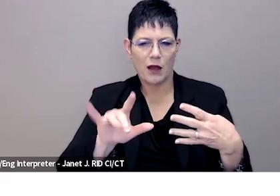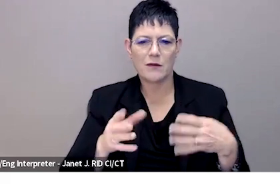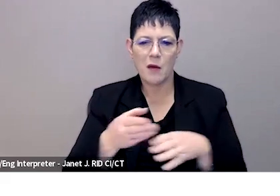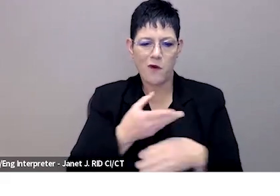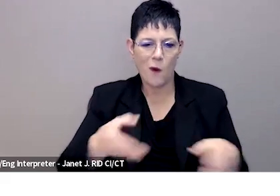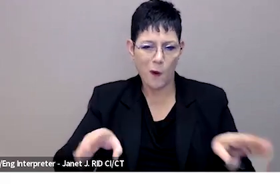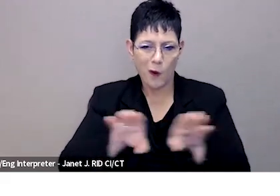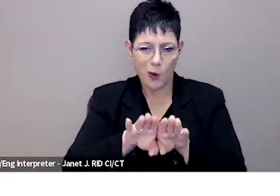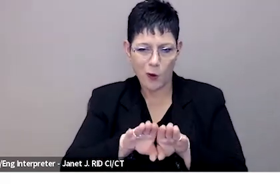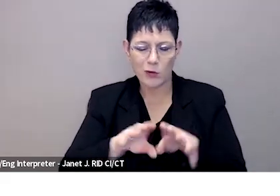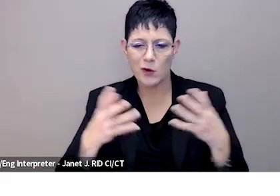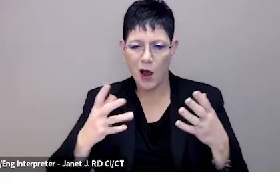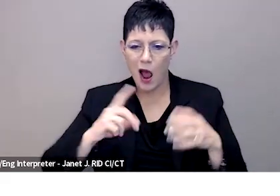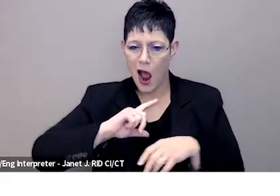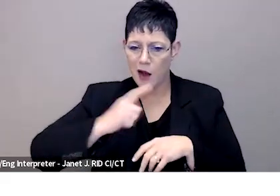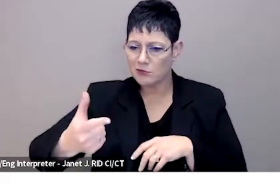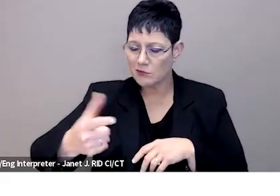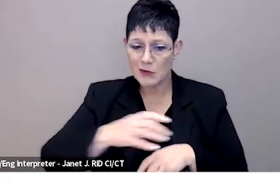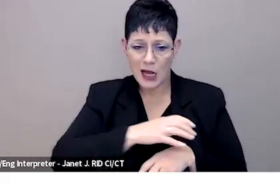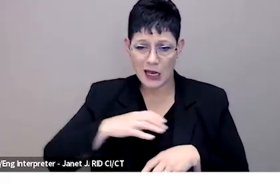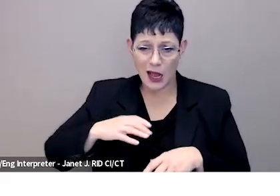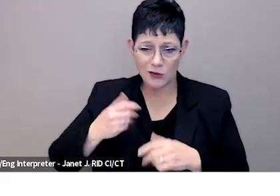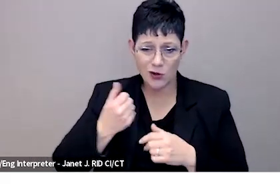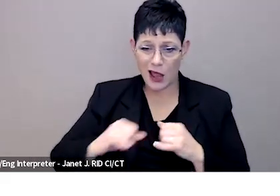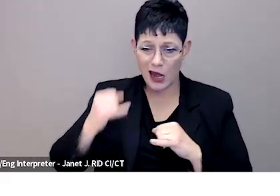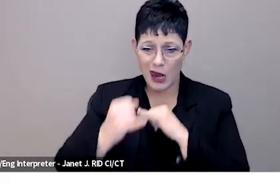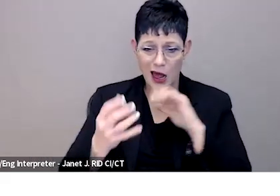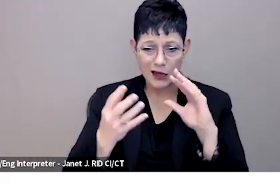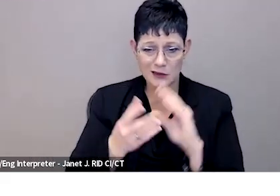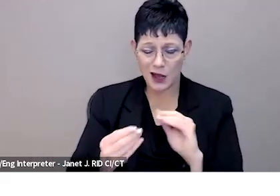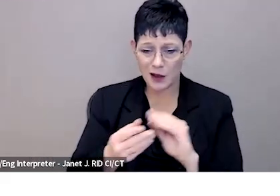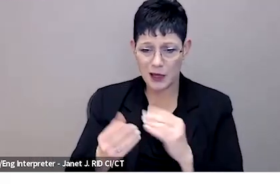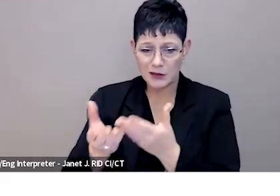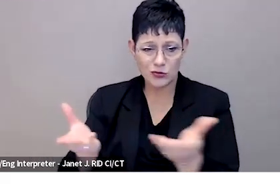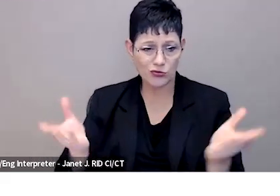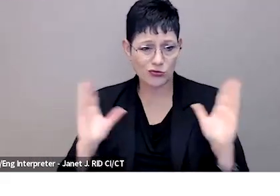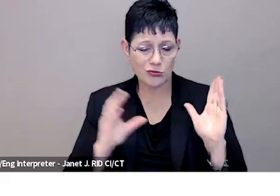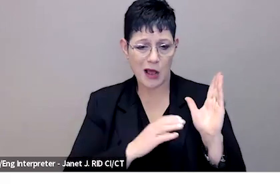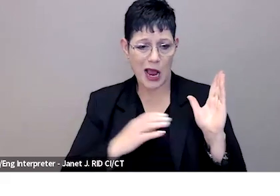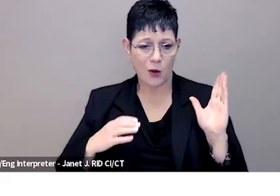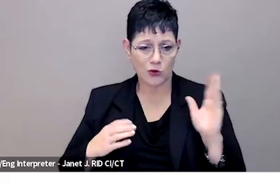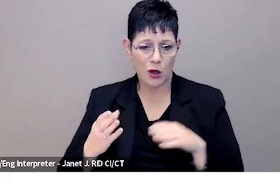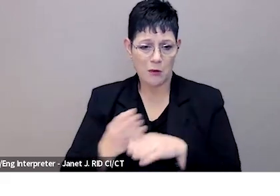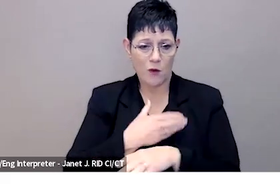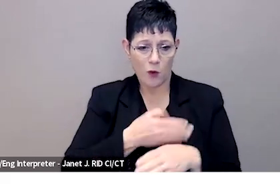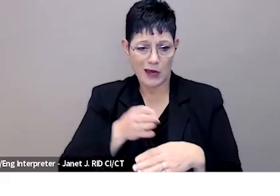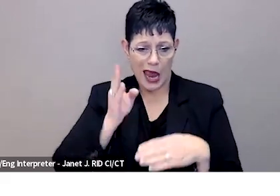just wanted to turn to the council members to see if they had any last-minute thoughts or comments before we end for the